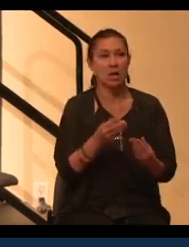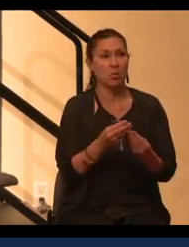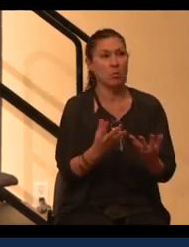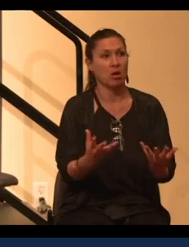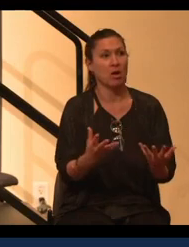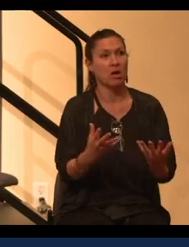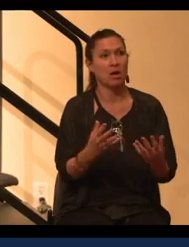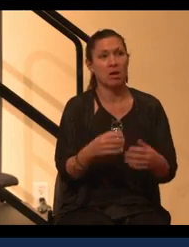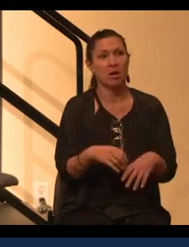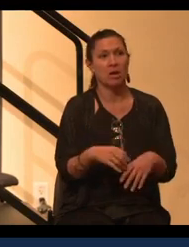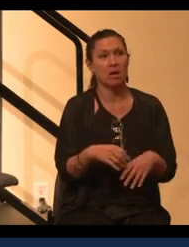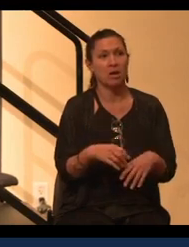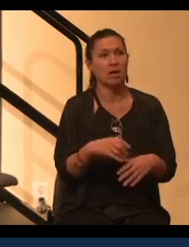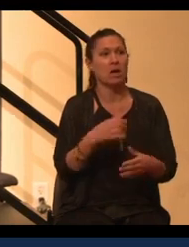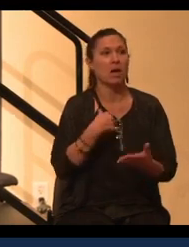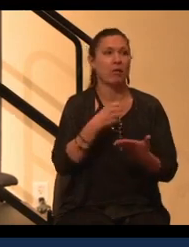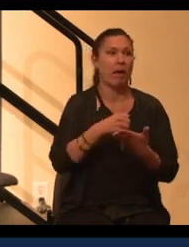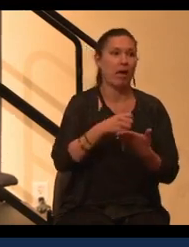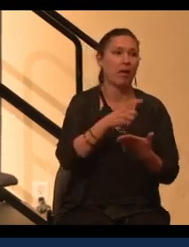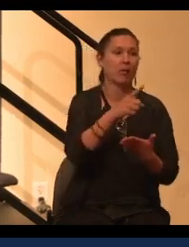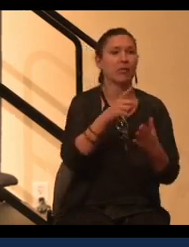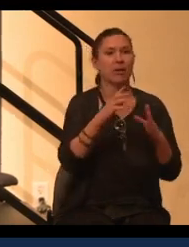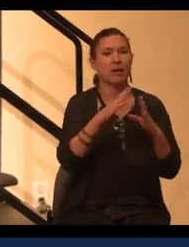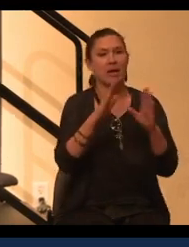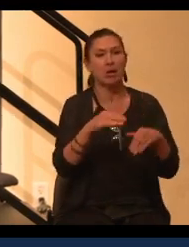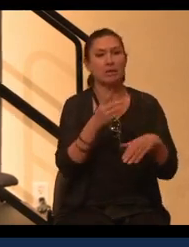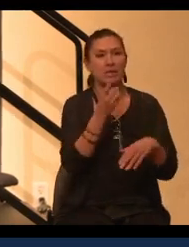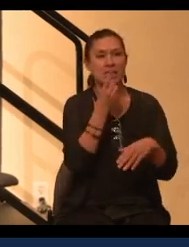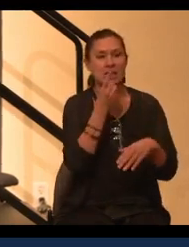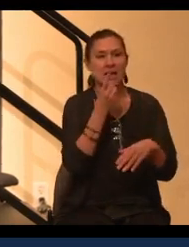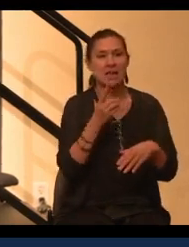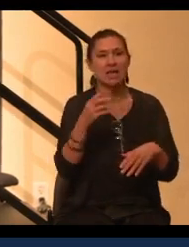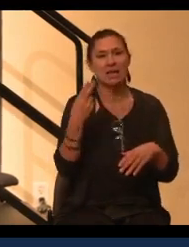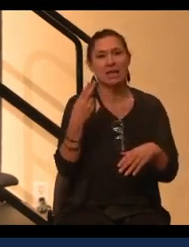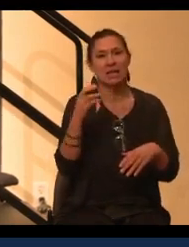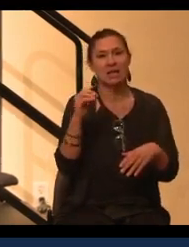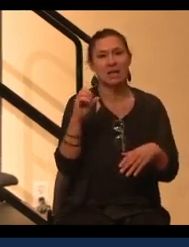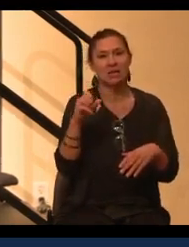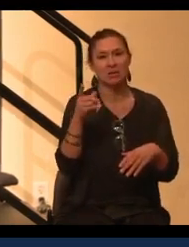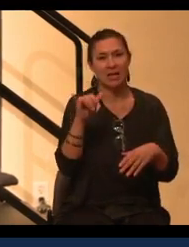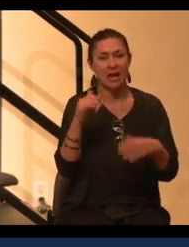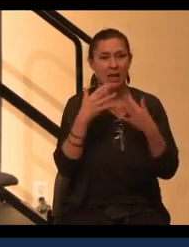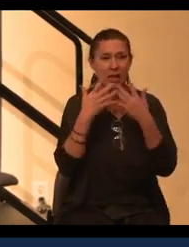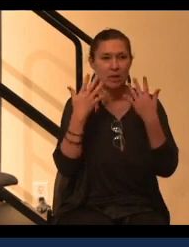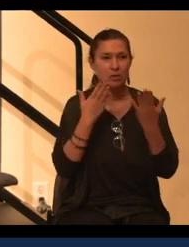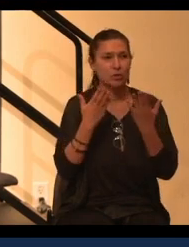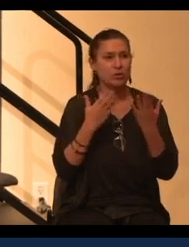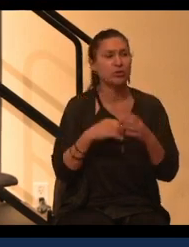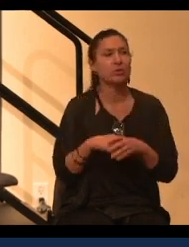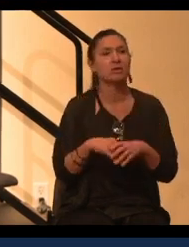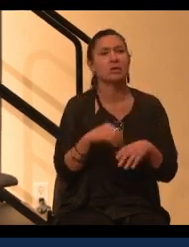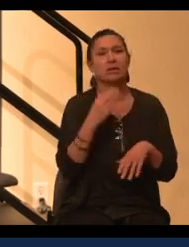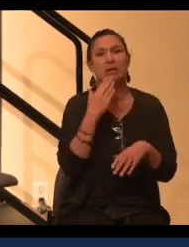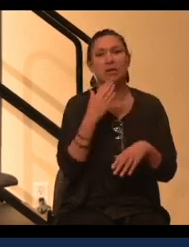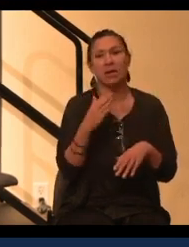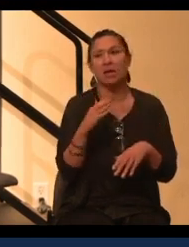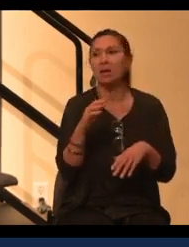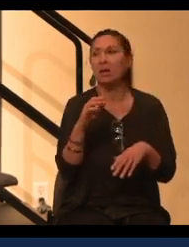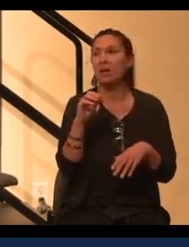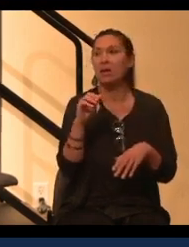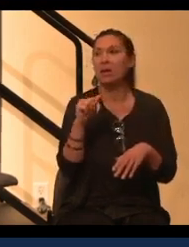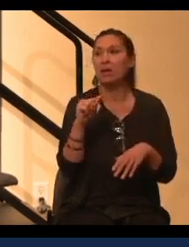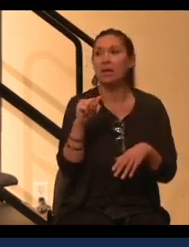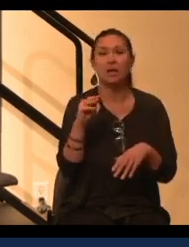the many help of Housing, Dining, and Hospitality Services. Thank you to Annie Lynn and also Carly Labrador for coordinating the lunch